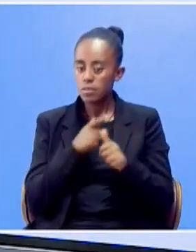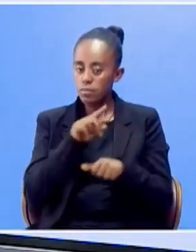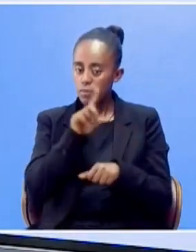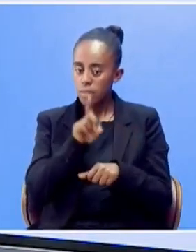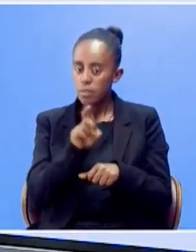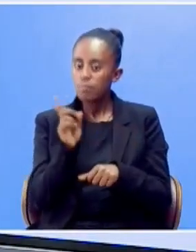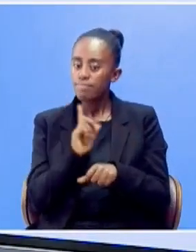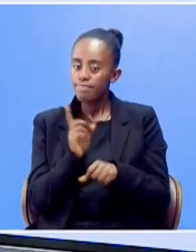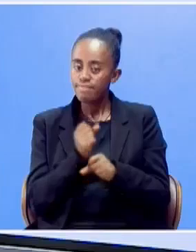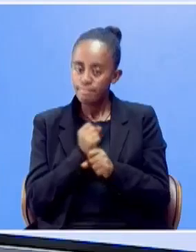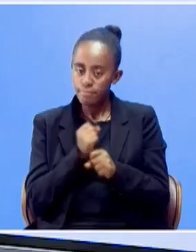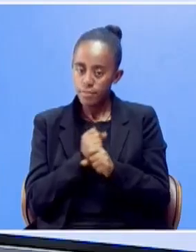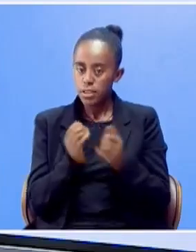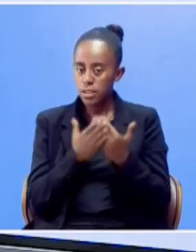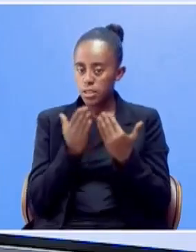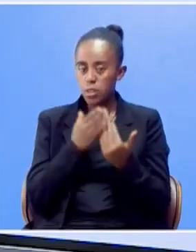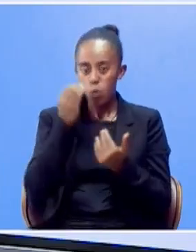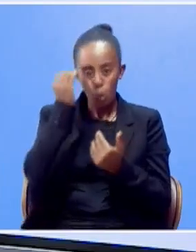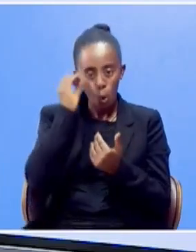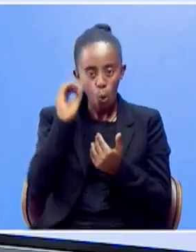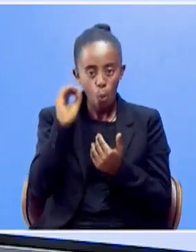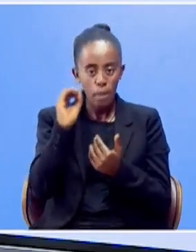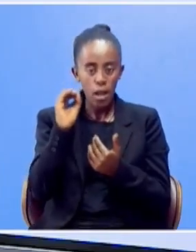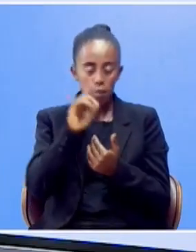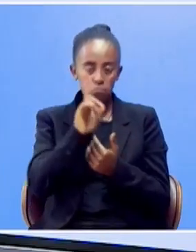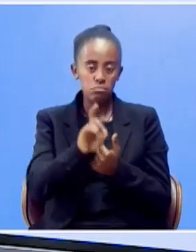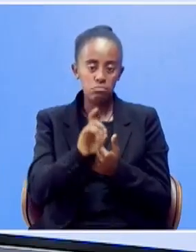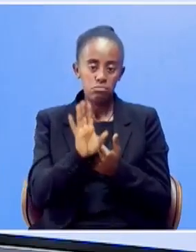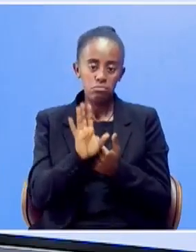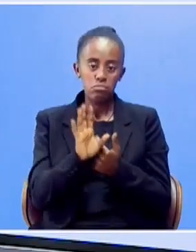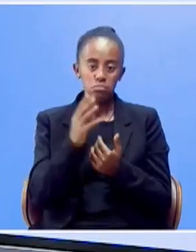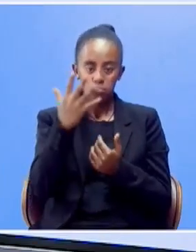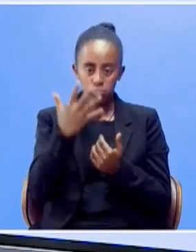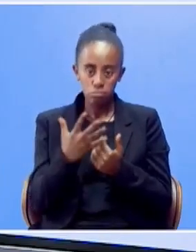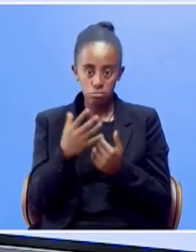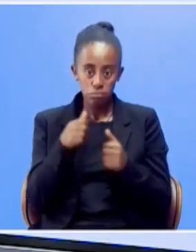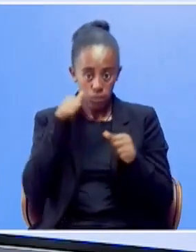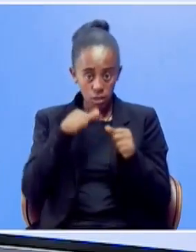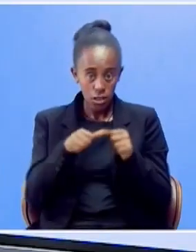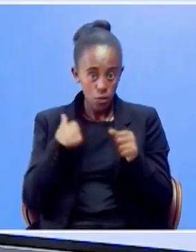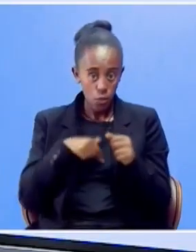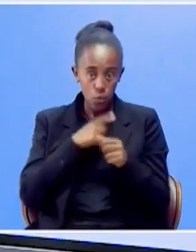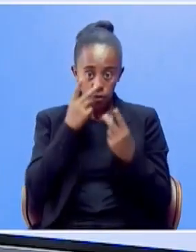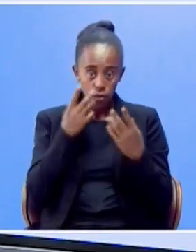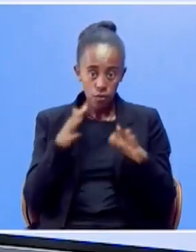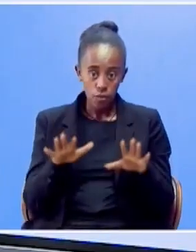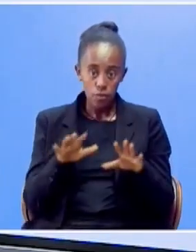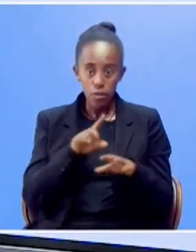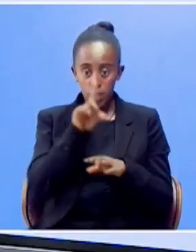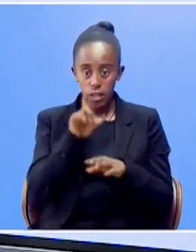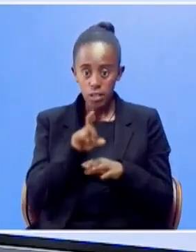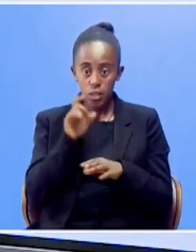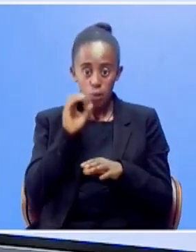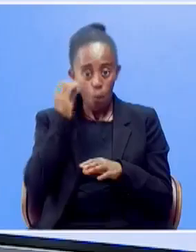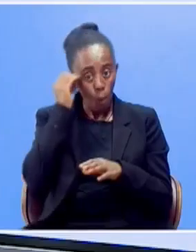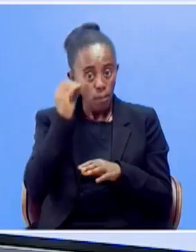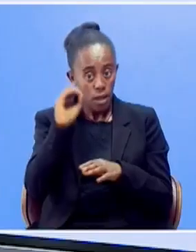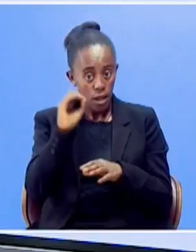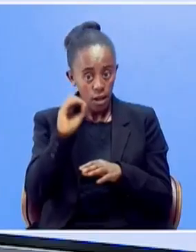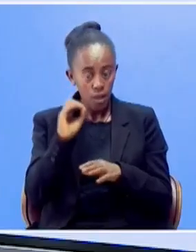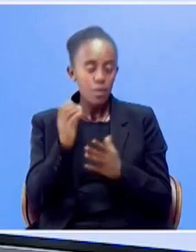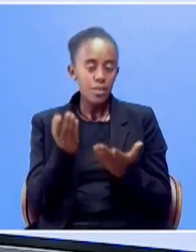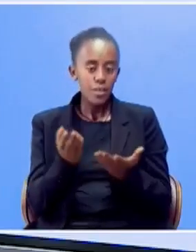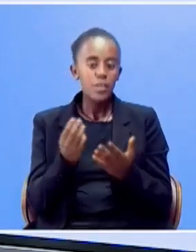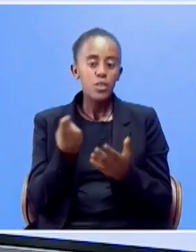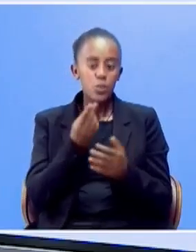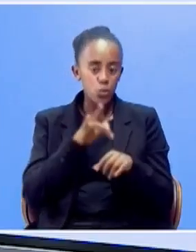what? Simply ask opinion on the following. Remember what we have seen on asking an opinion, all right? So